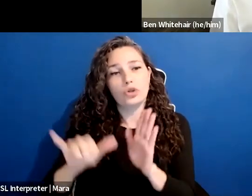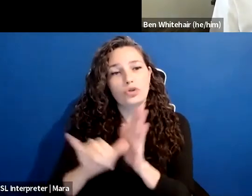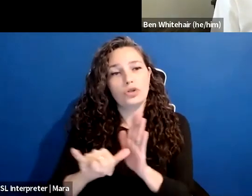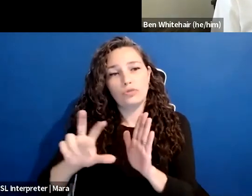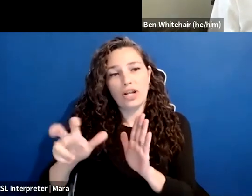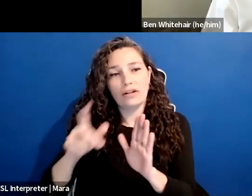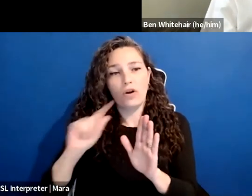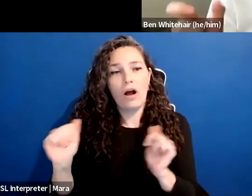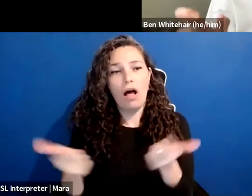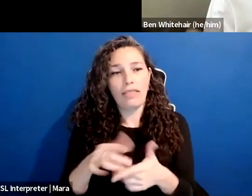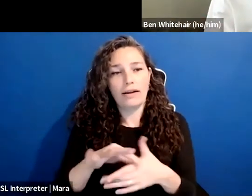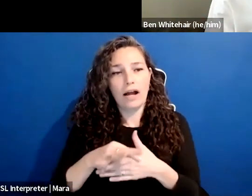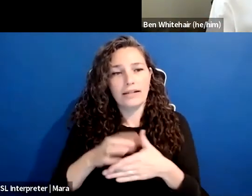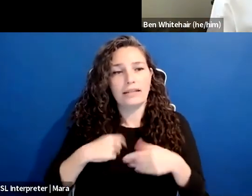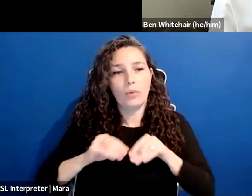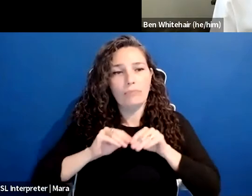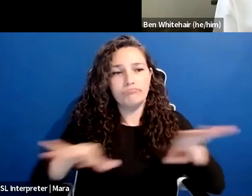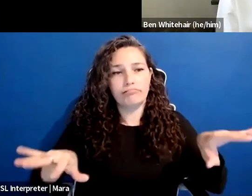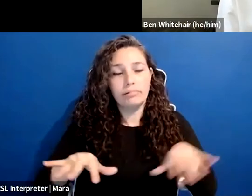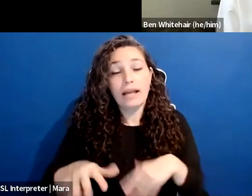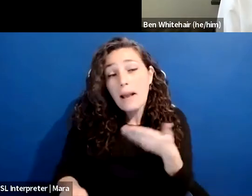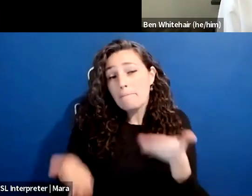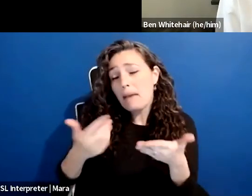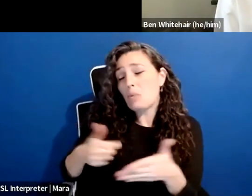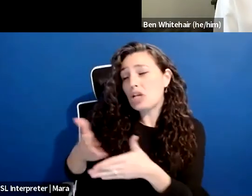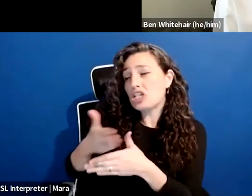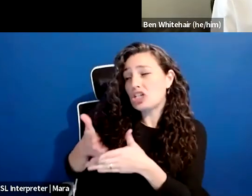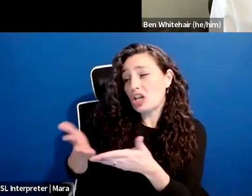content we are publishing, and maybe share this